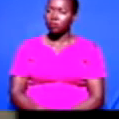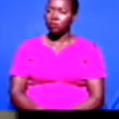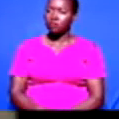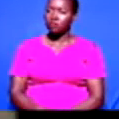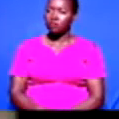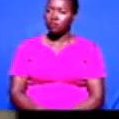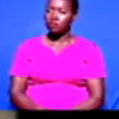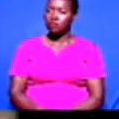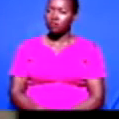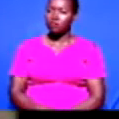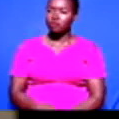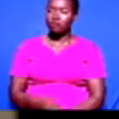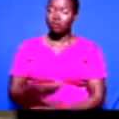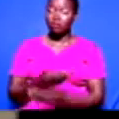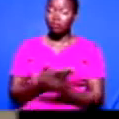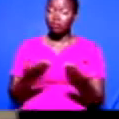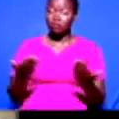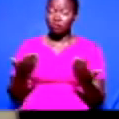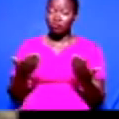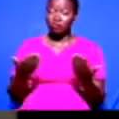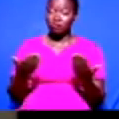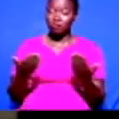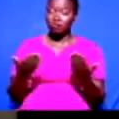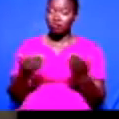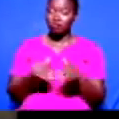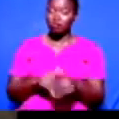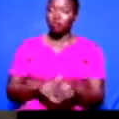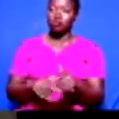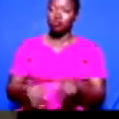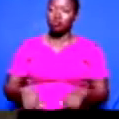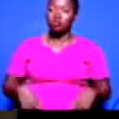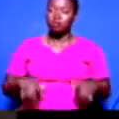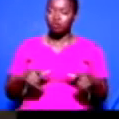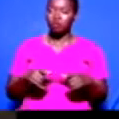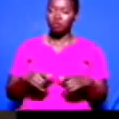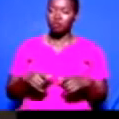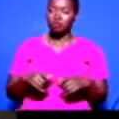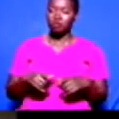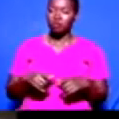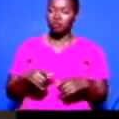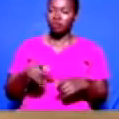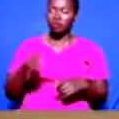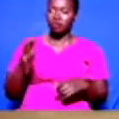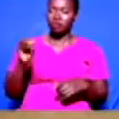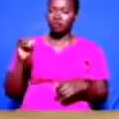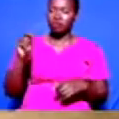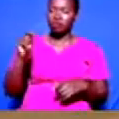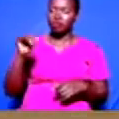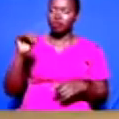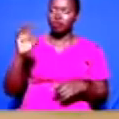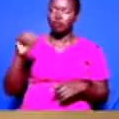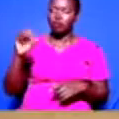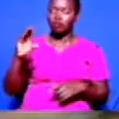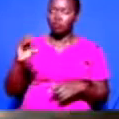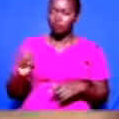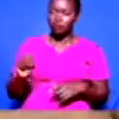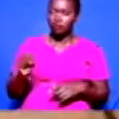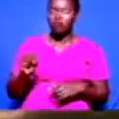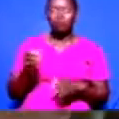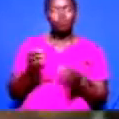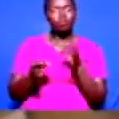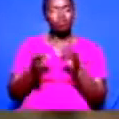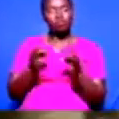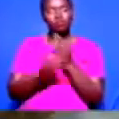Softie is a documentary film that follows the life of Boniface Mwangi, who has long fought injustices in his country as